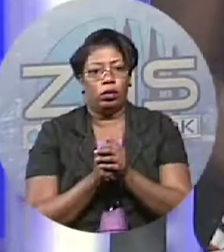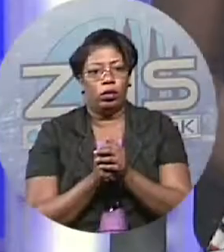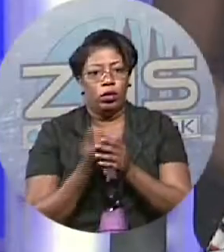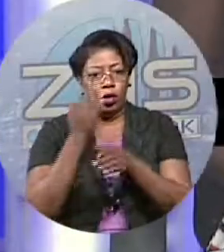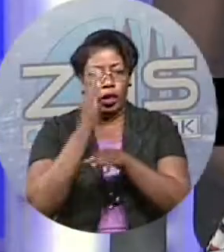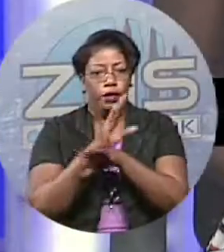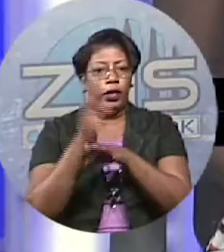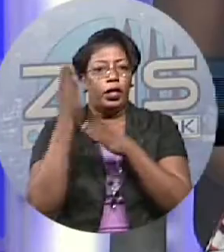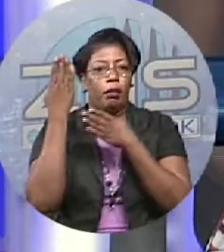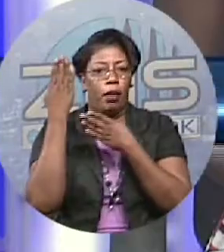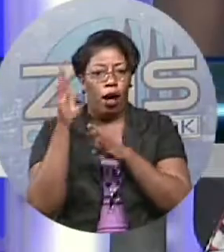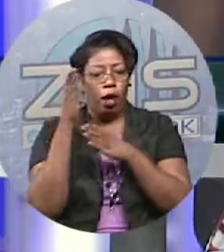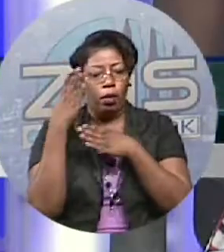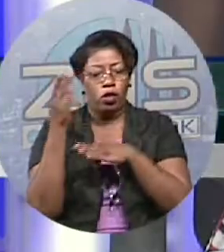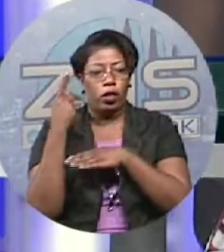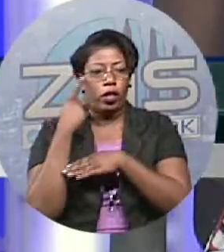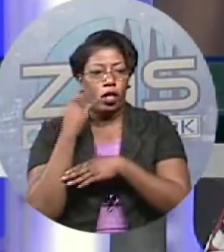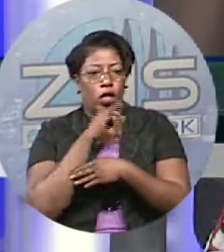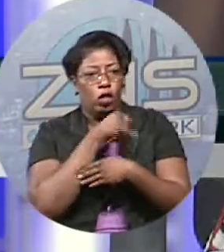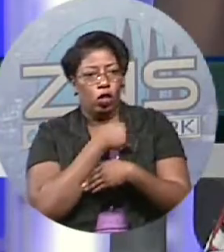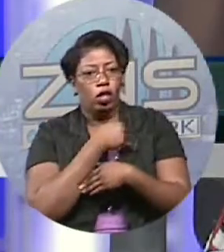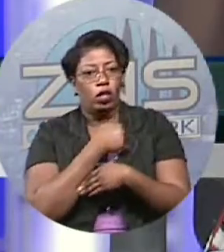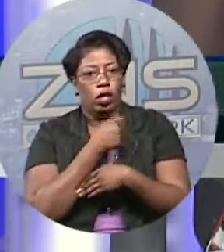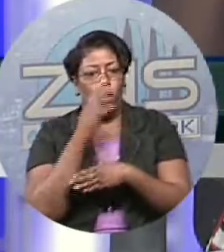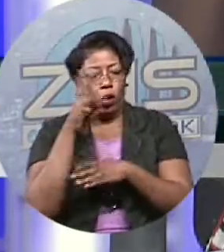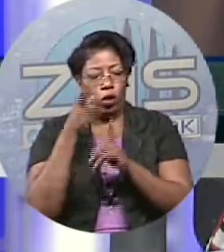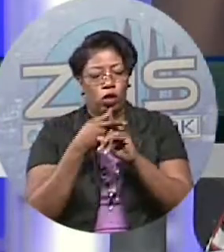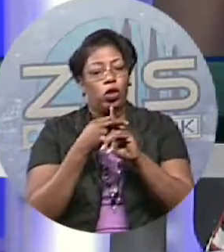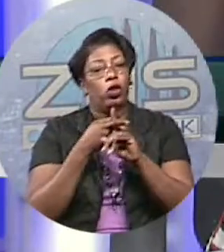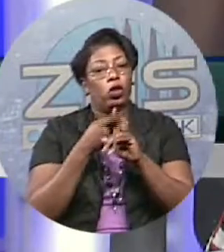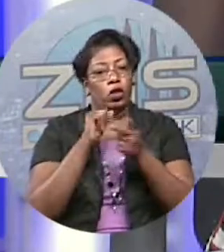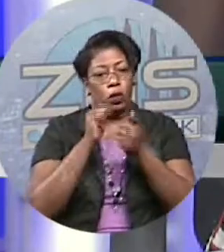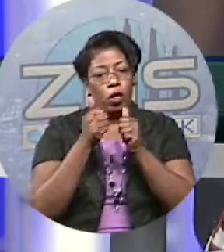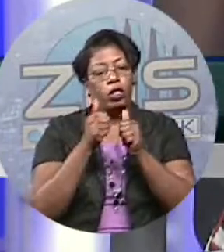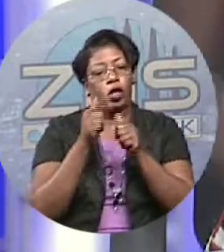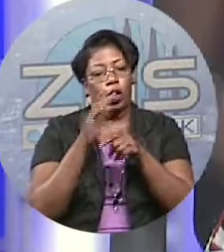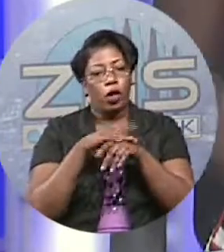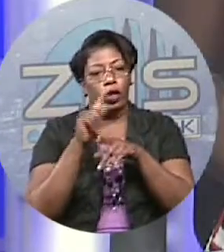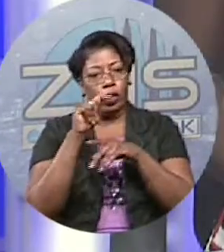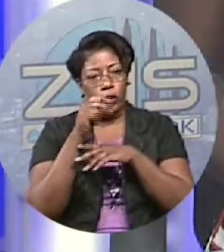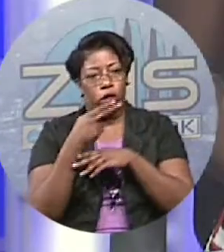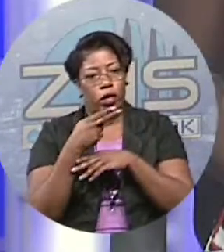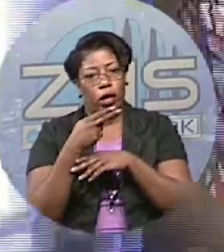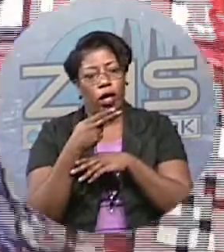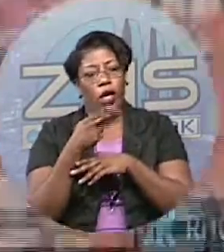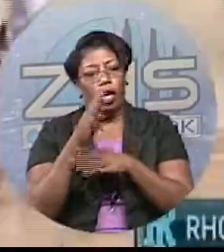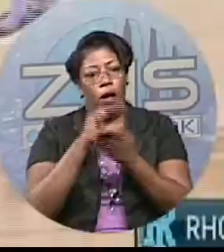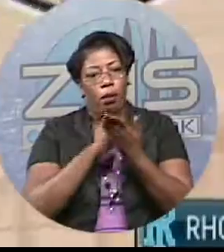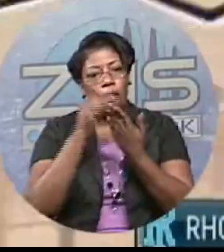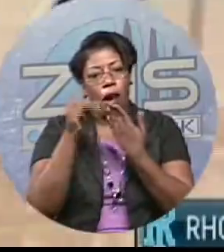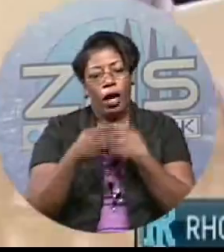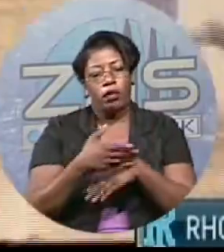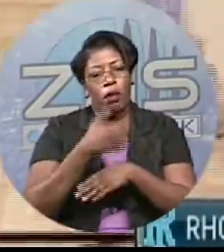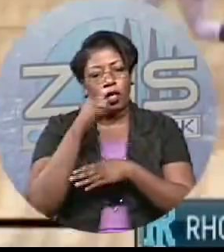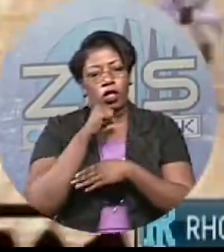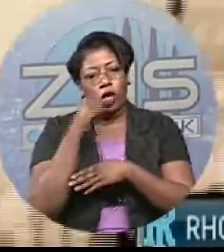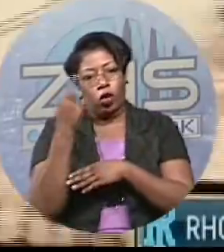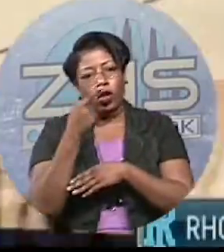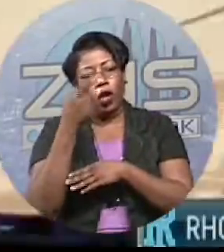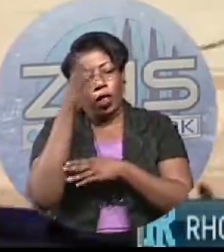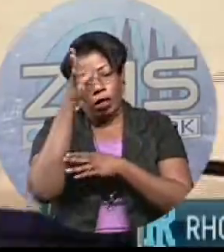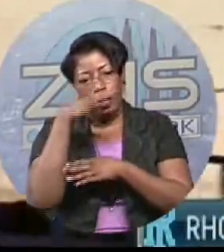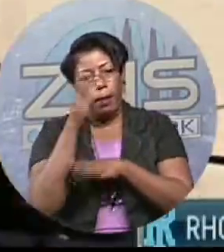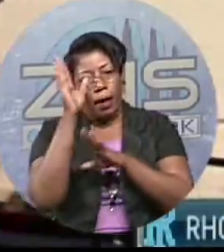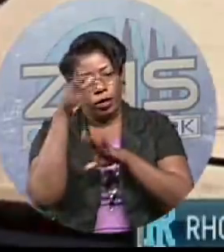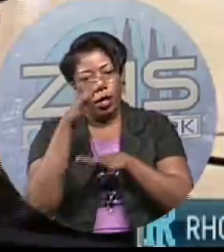Good evening, Bahamas. I'm Kelsey Johnson. Welcome to Sports Thursday. March Madness isn't all about men's basketball on the collegiate level. The